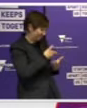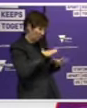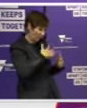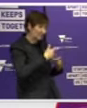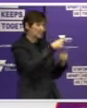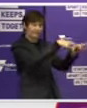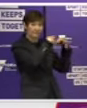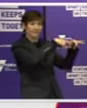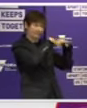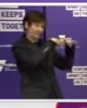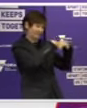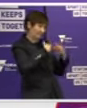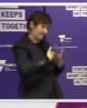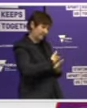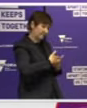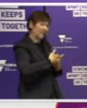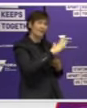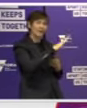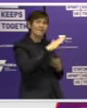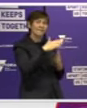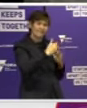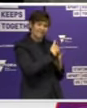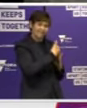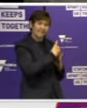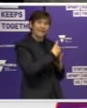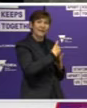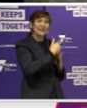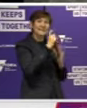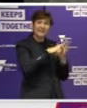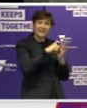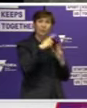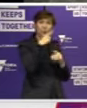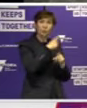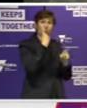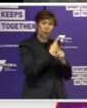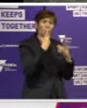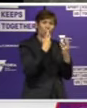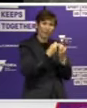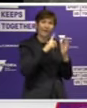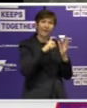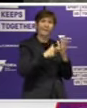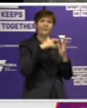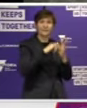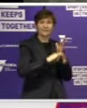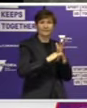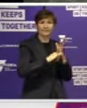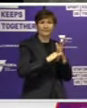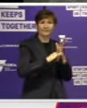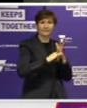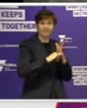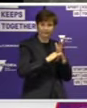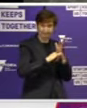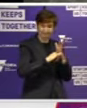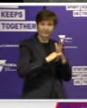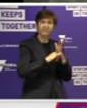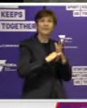any evidence been led to suggest that. Premier, did you have a conversation with Mr. Eccles at any point at which you left the